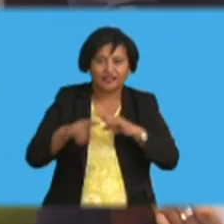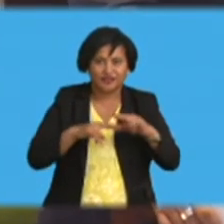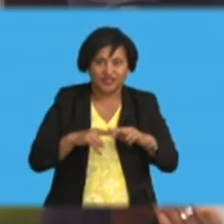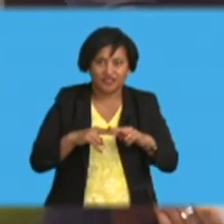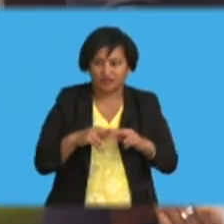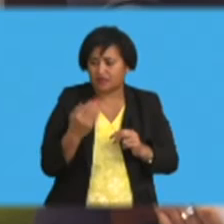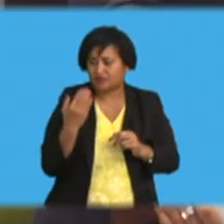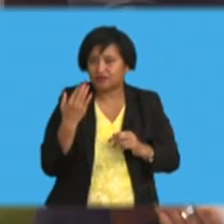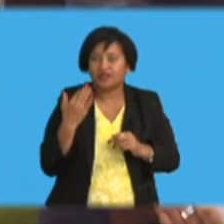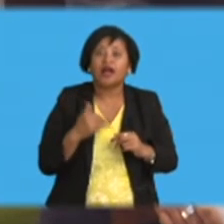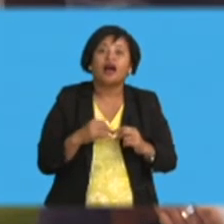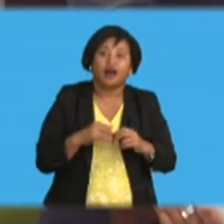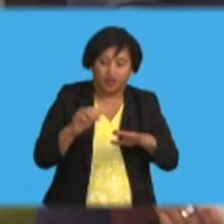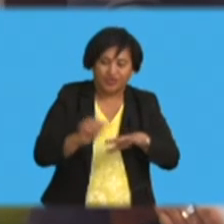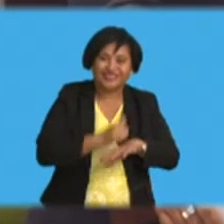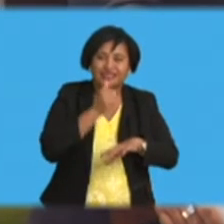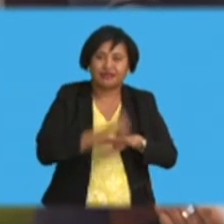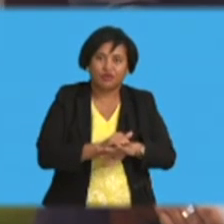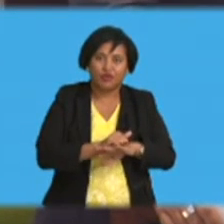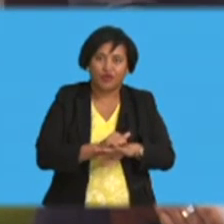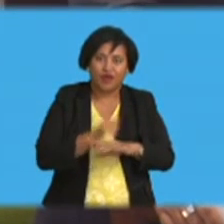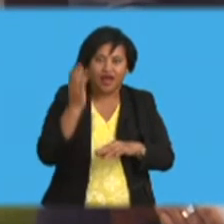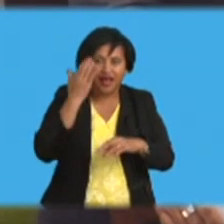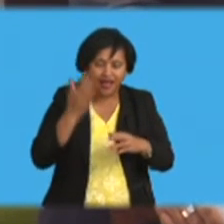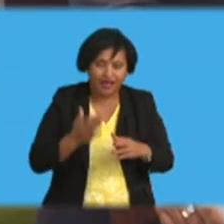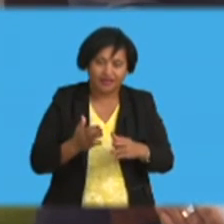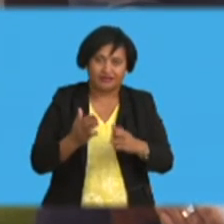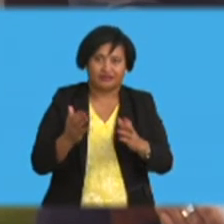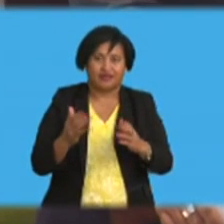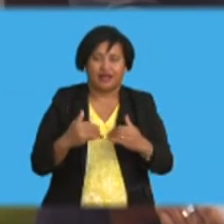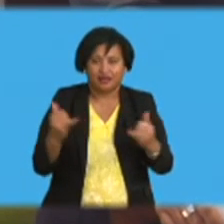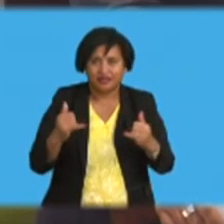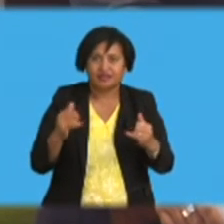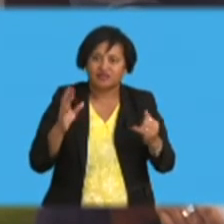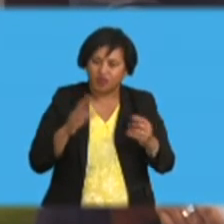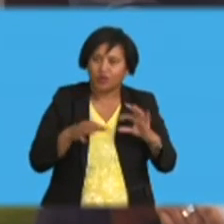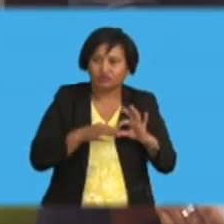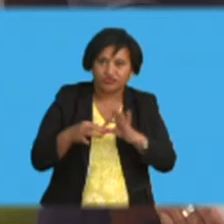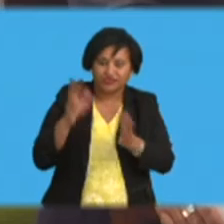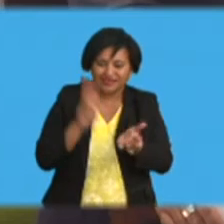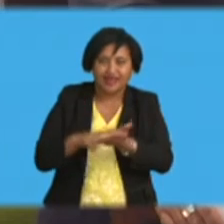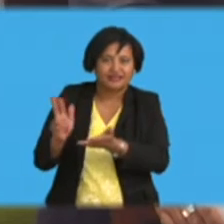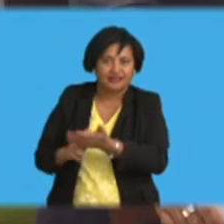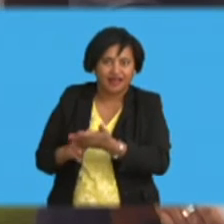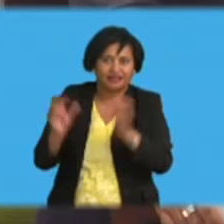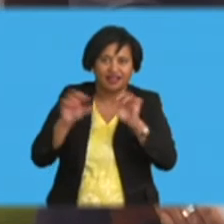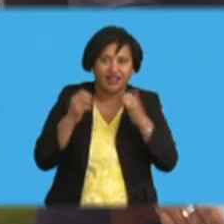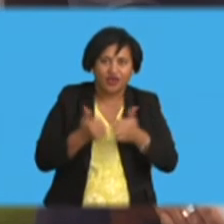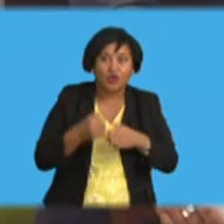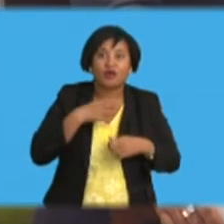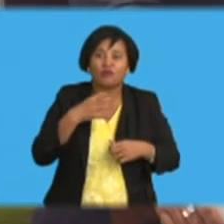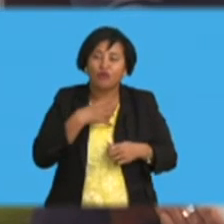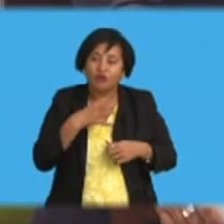a code-share agreement with Singapore Airlines and Silk Air that will provide more convenient connections for customers traveling to Fiji from